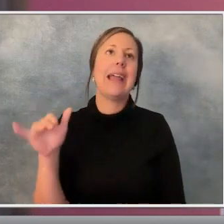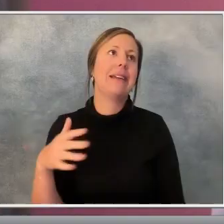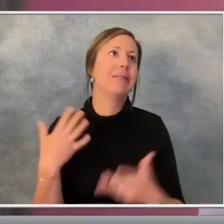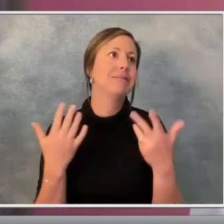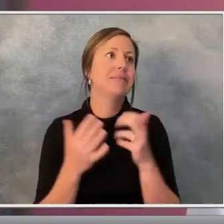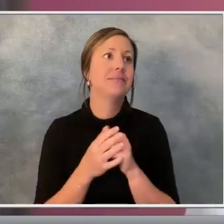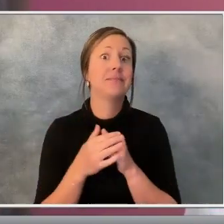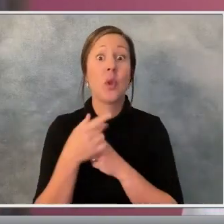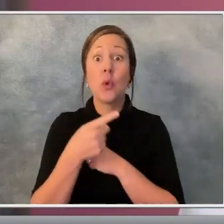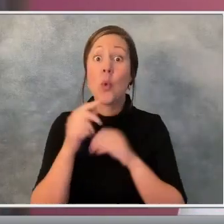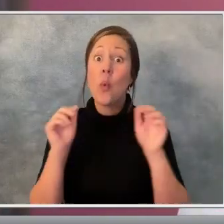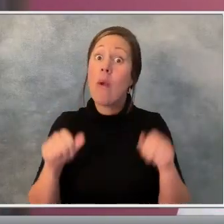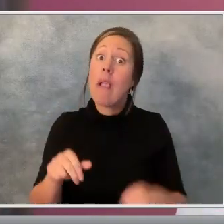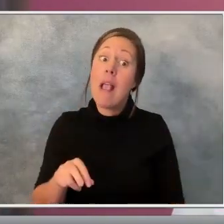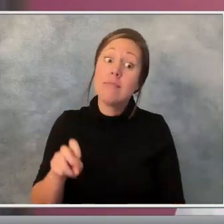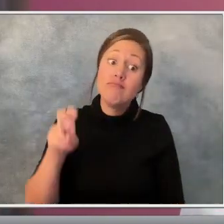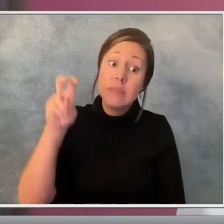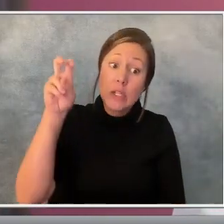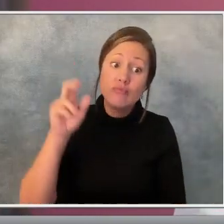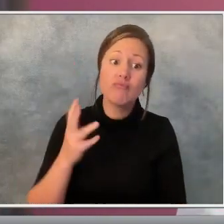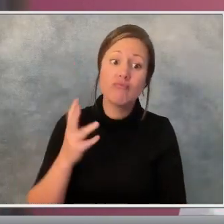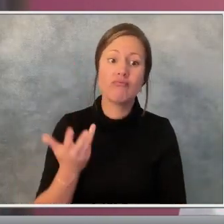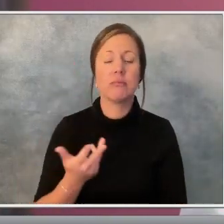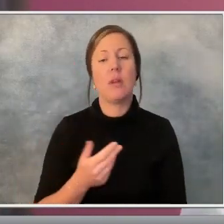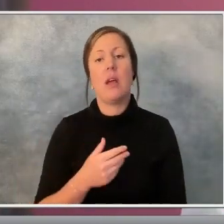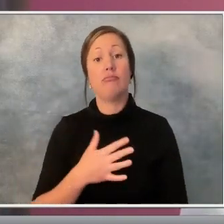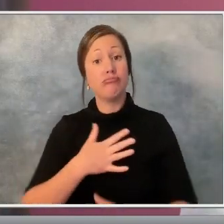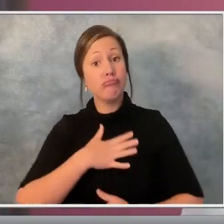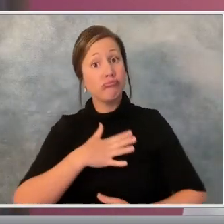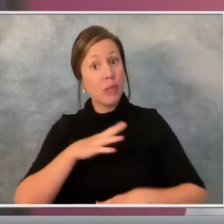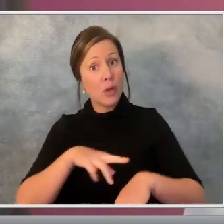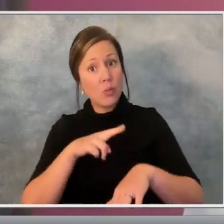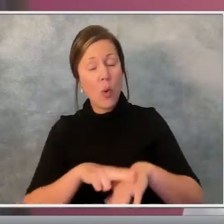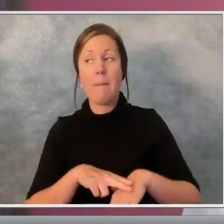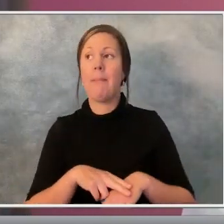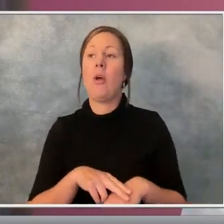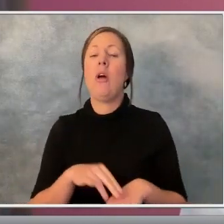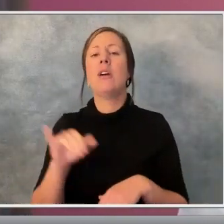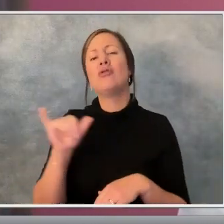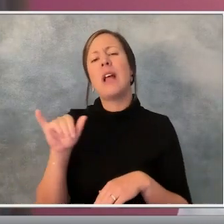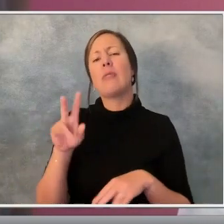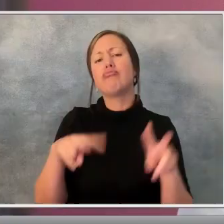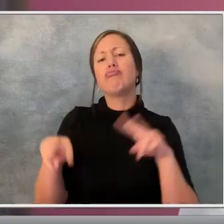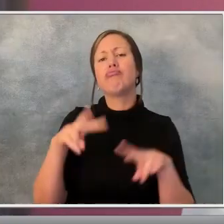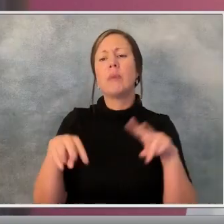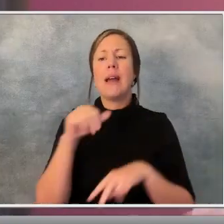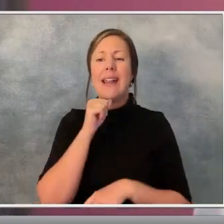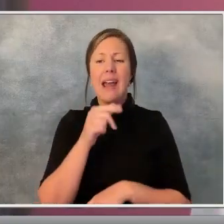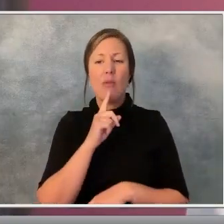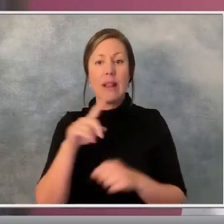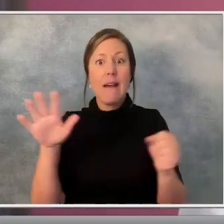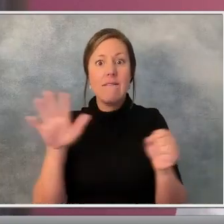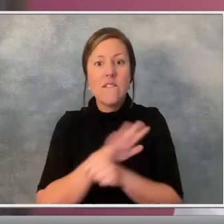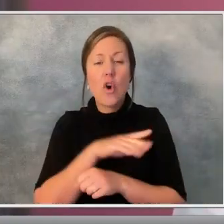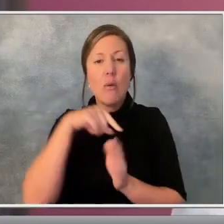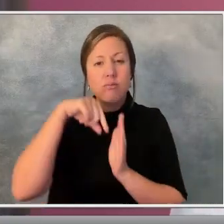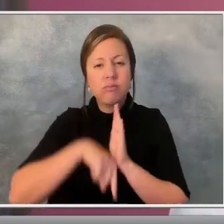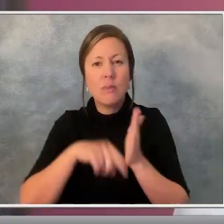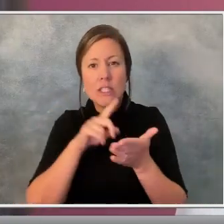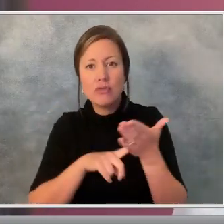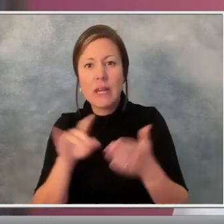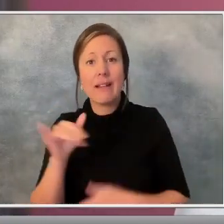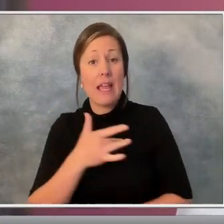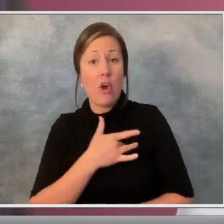flights of stairs without getting short of breath? Functional assessment, not necessarily a full check like having a heart cath or